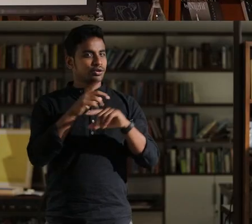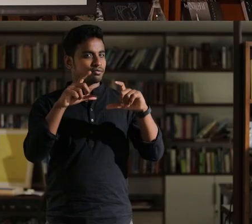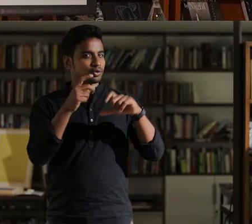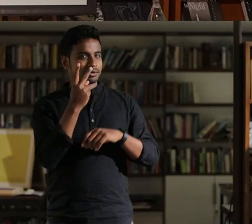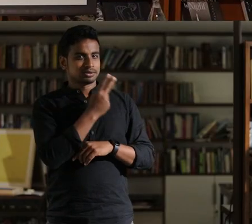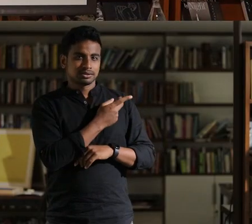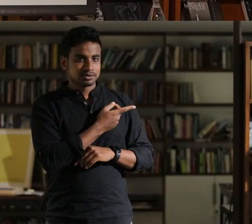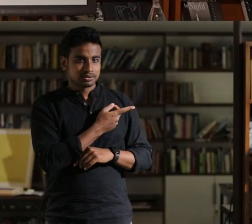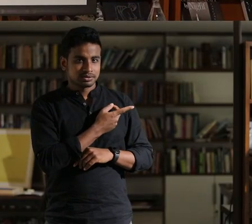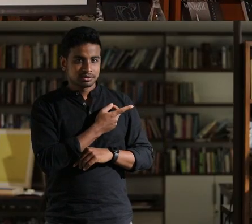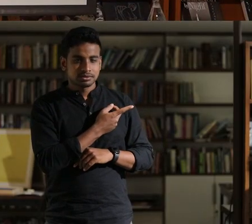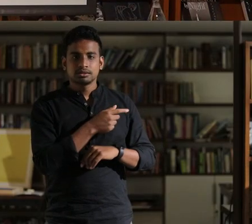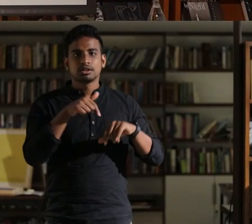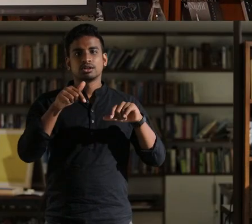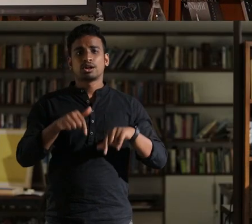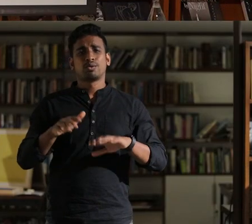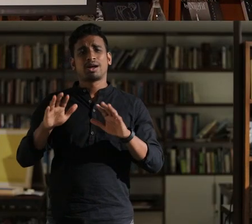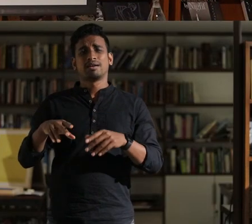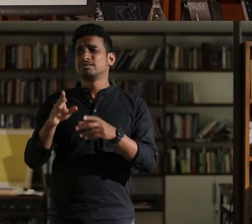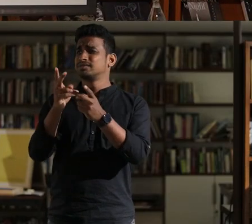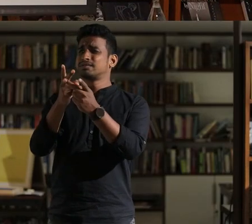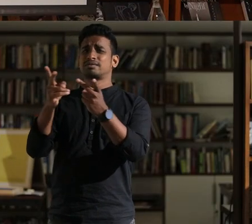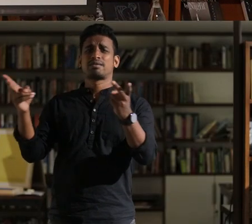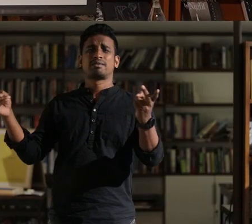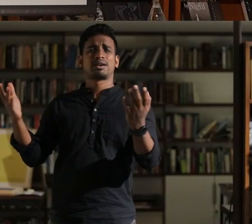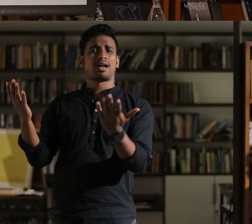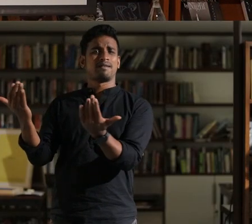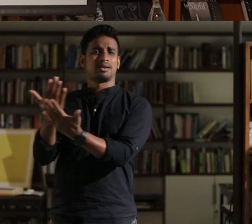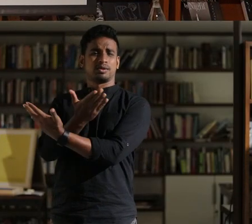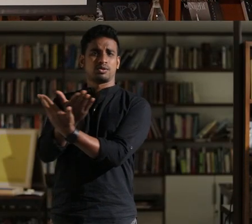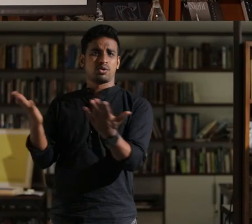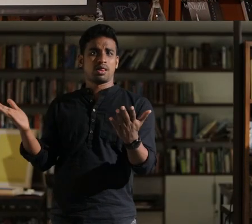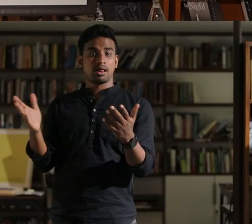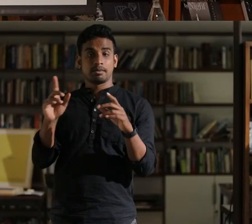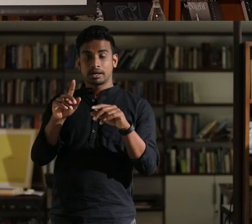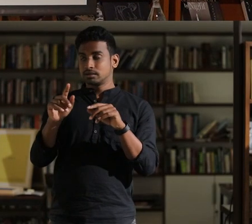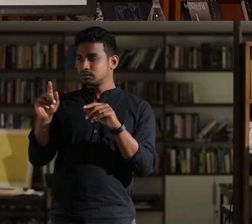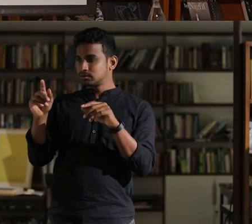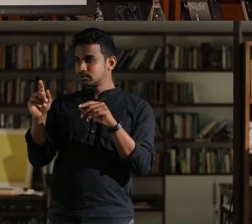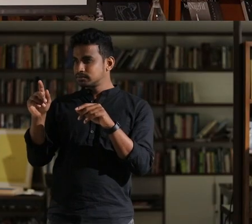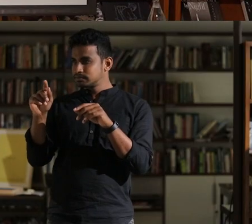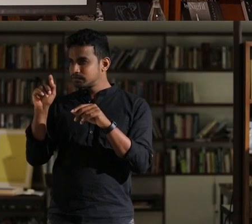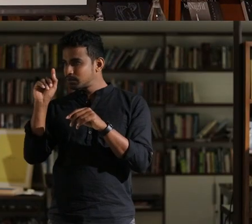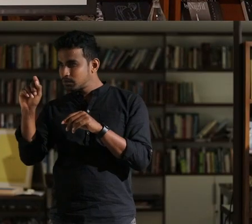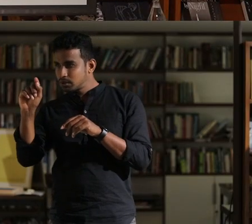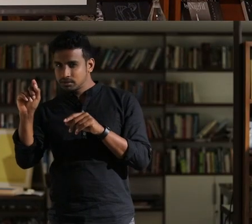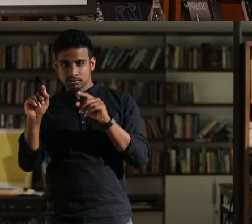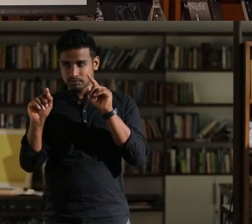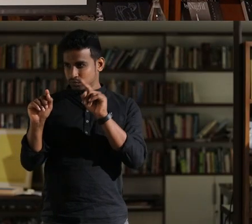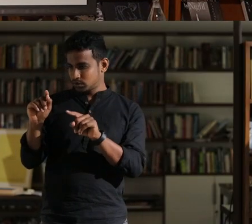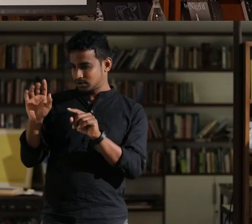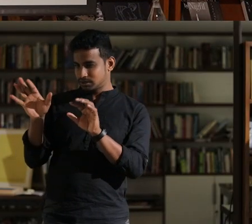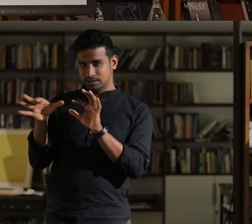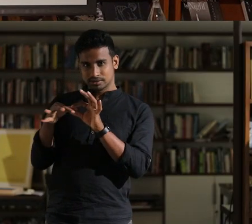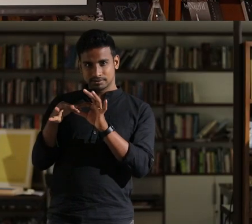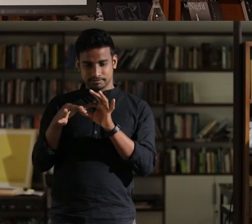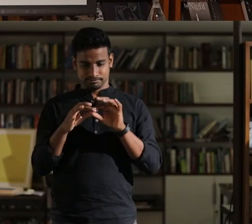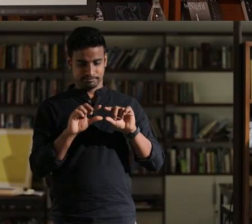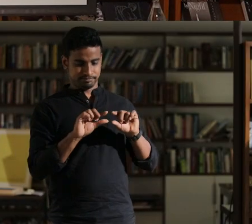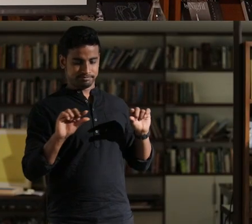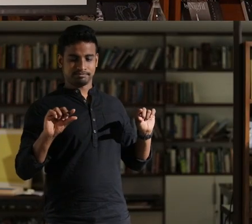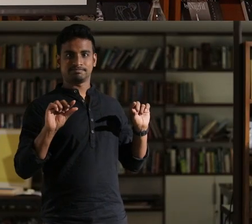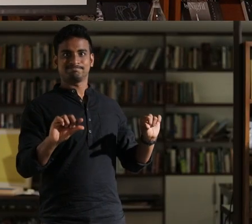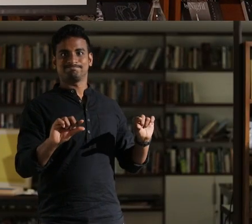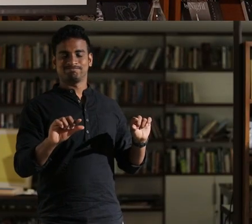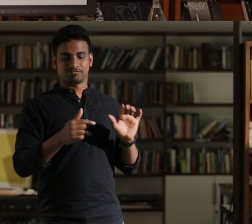the resources are there today. It's a question of knowing what to cross connect. Essentially, that I think is a